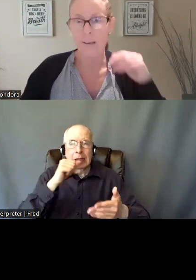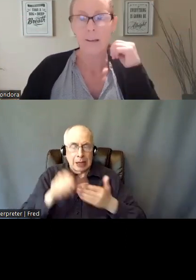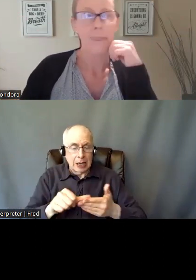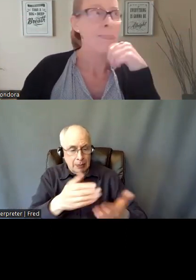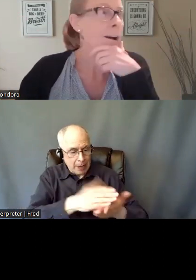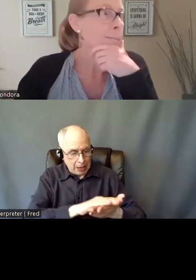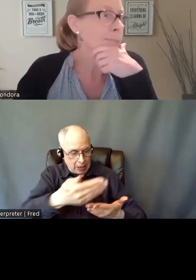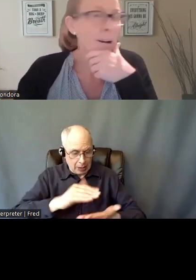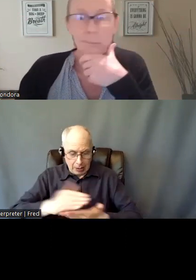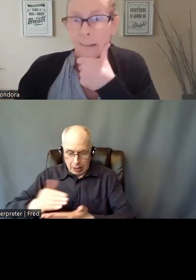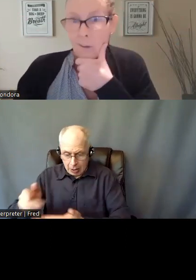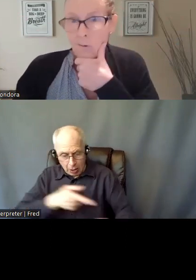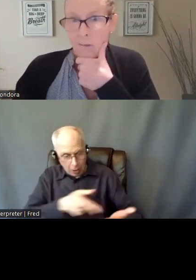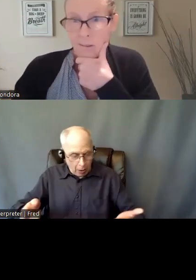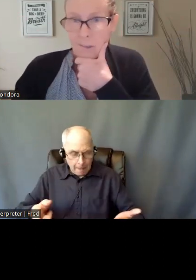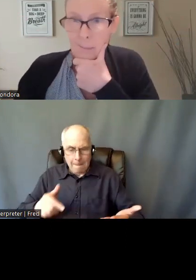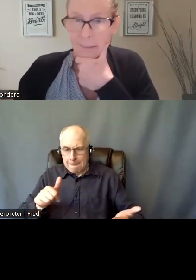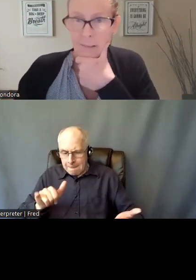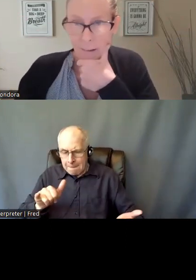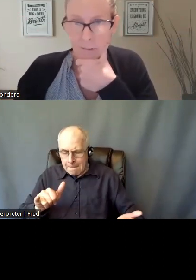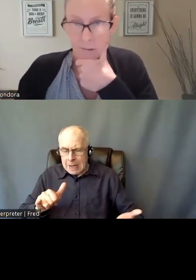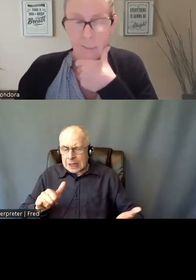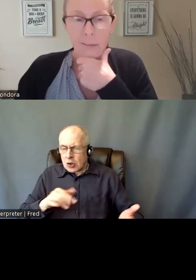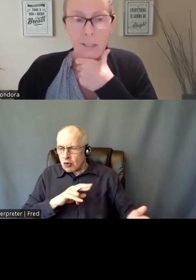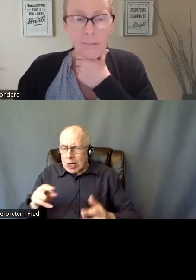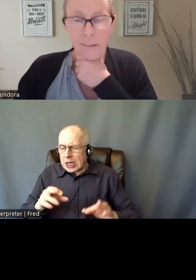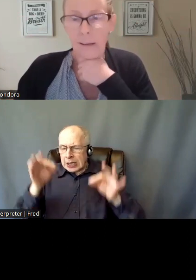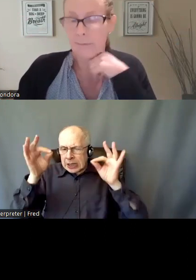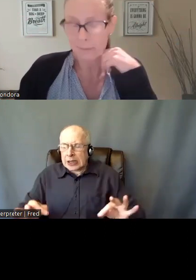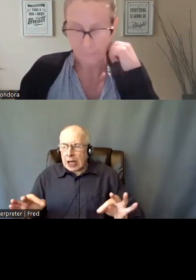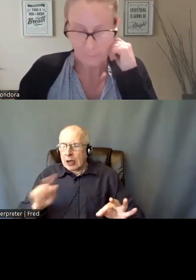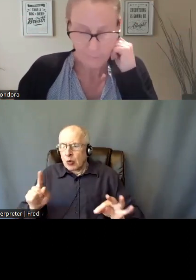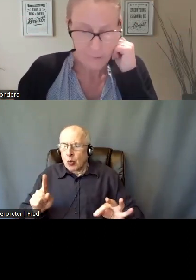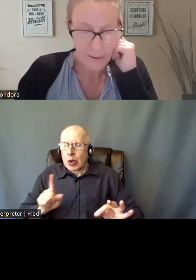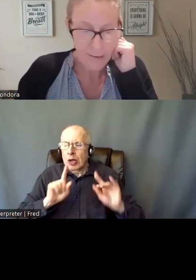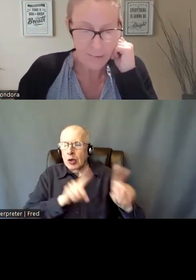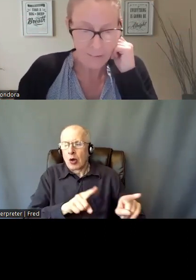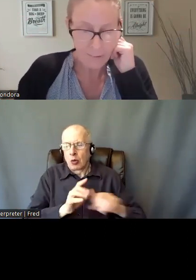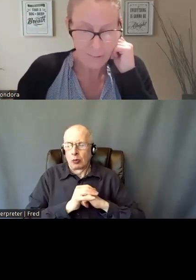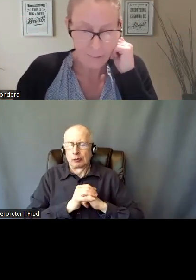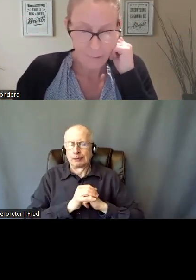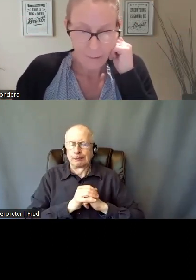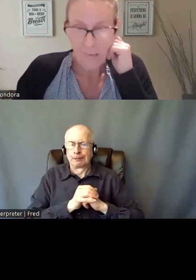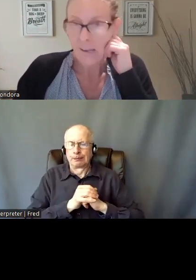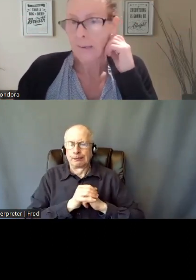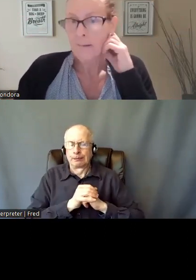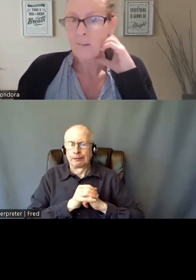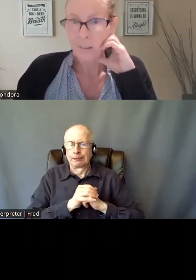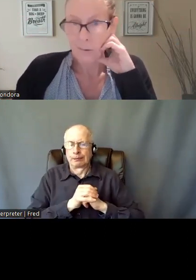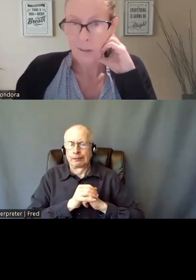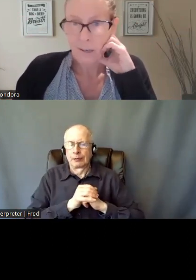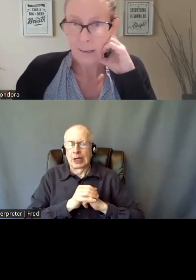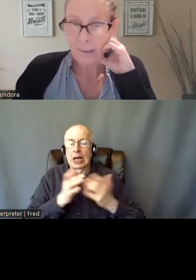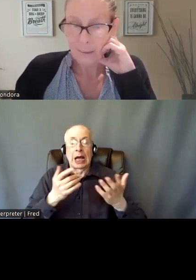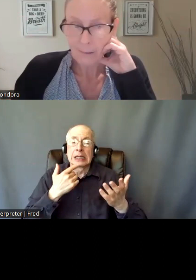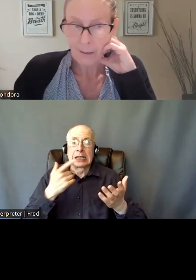make a really huge decision about this next chapter of her life. And as I had mentioned to